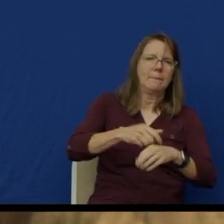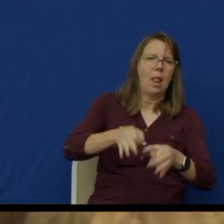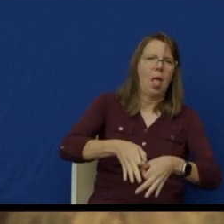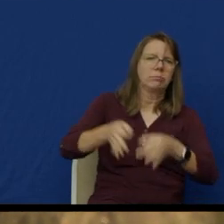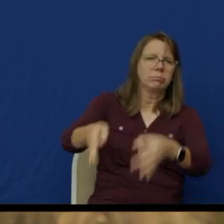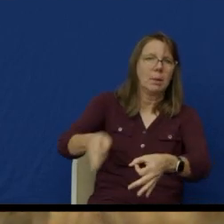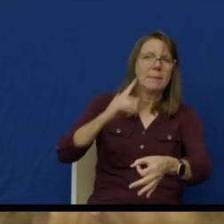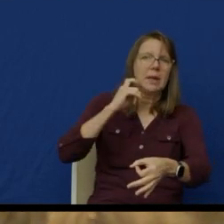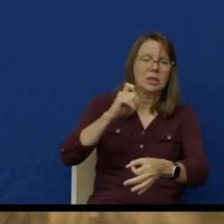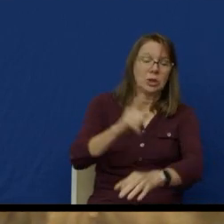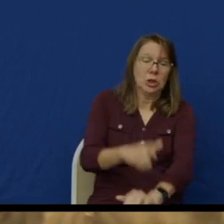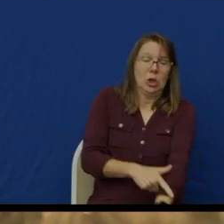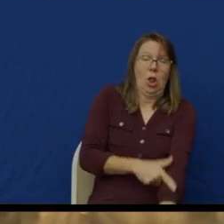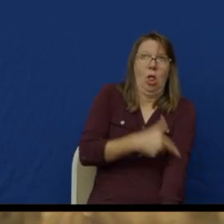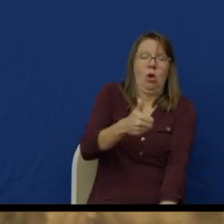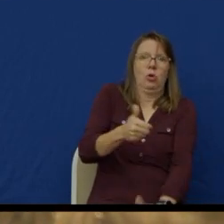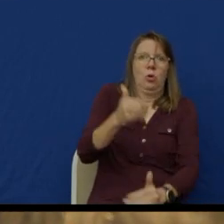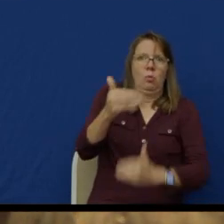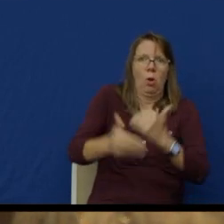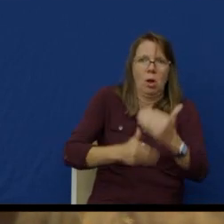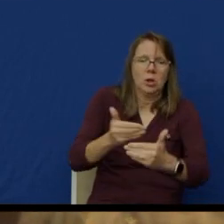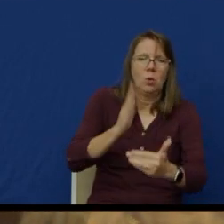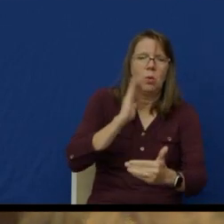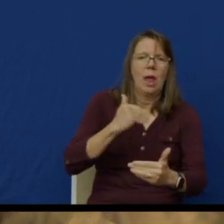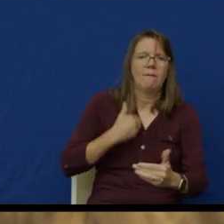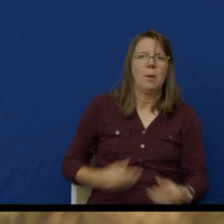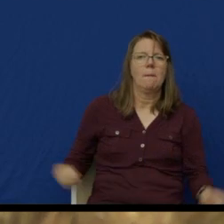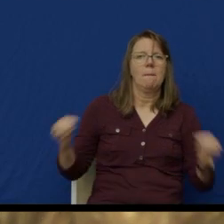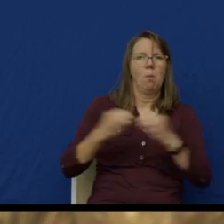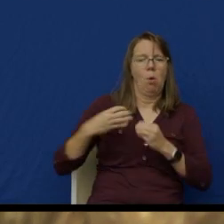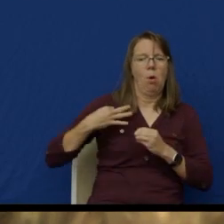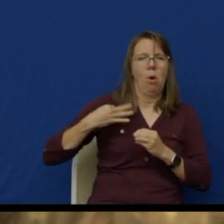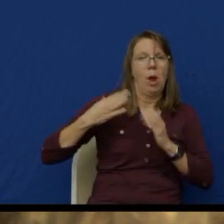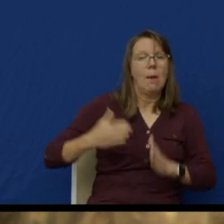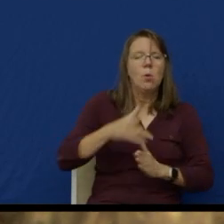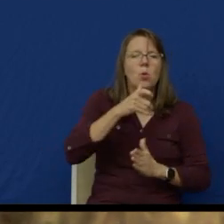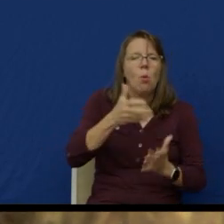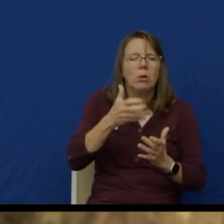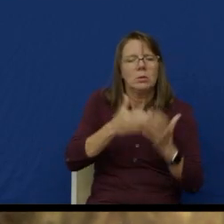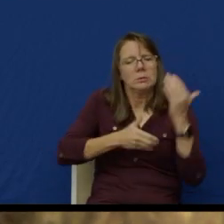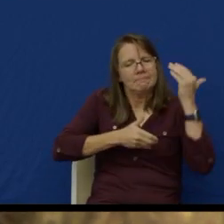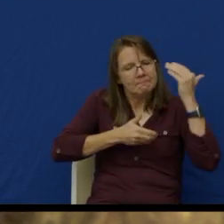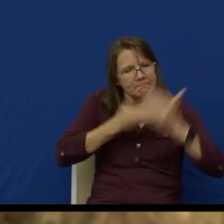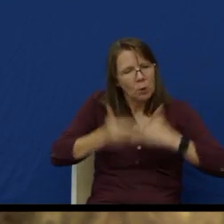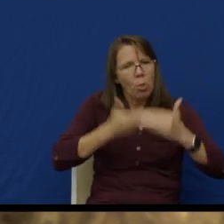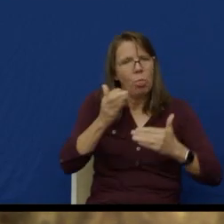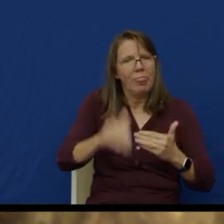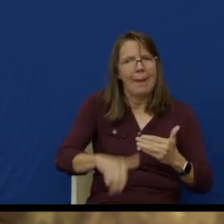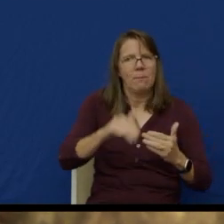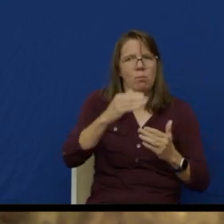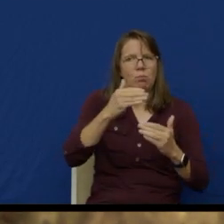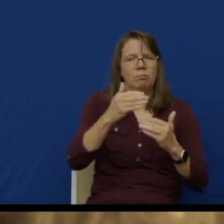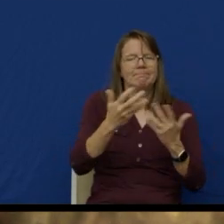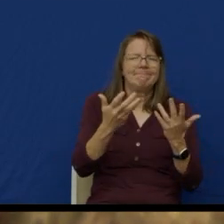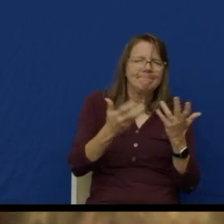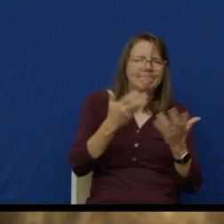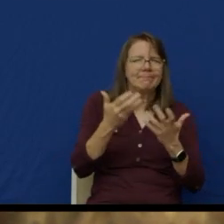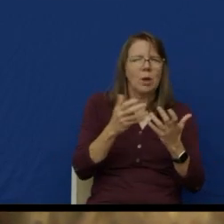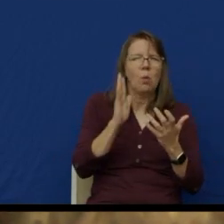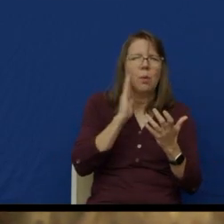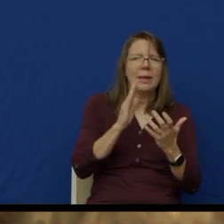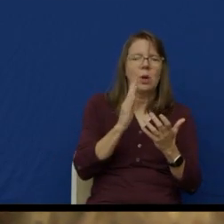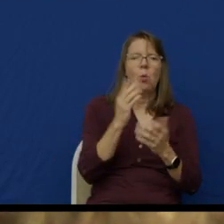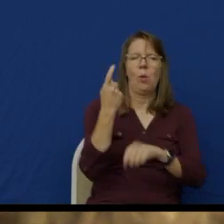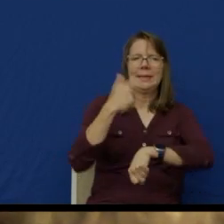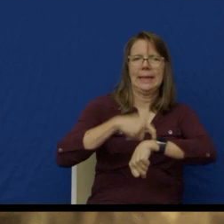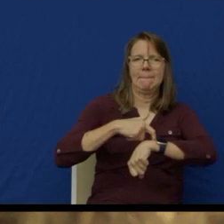have very few candidates that probably will go through this. But certainly that would be a one-time fee, just like it